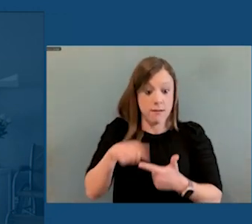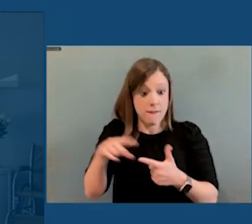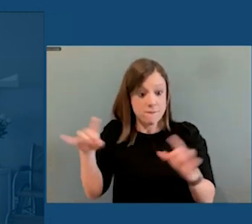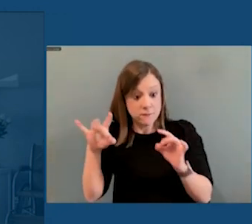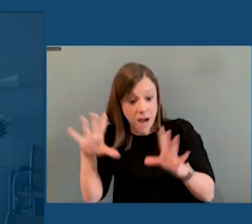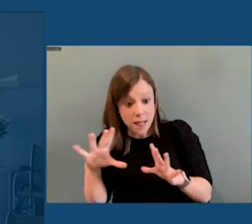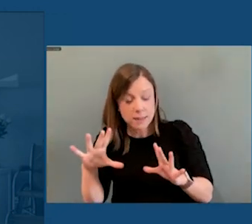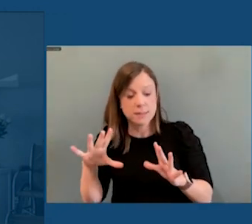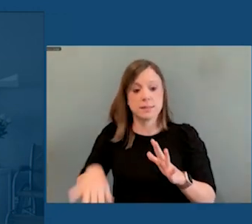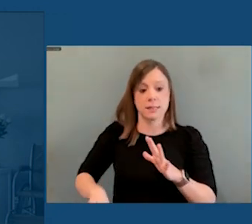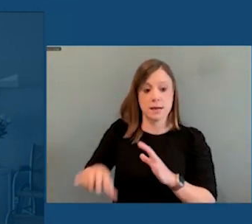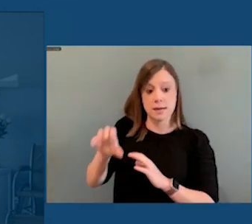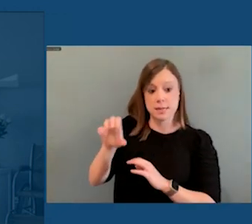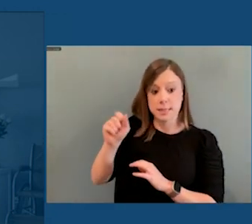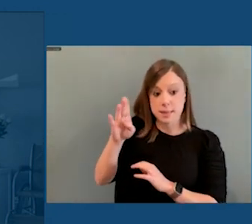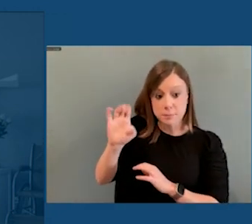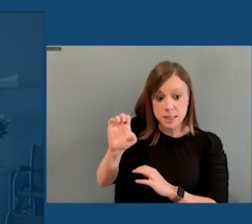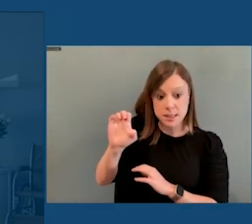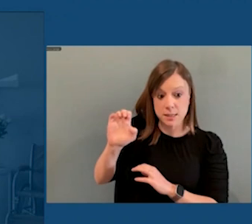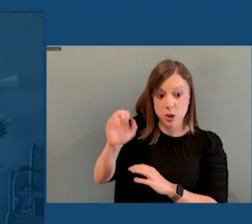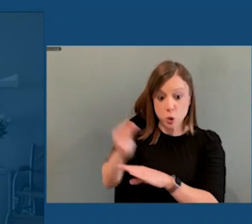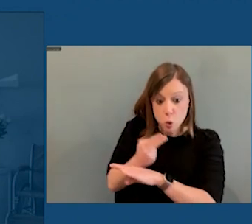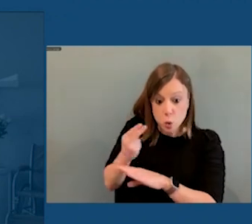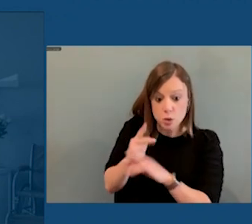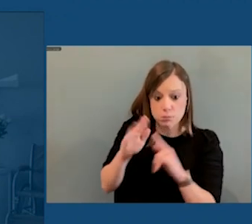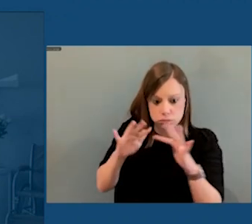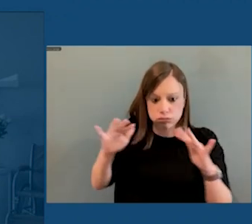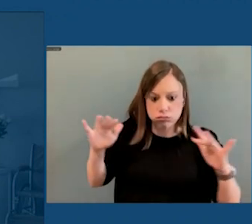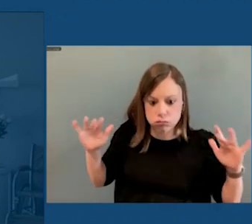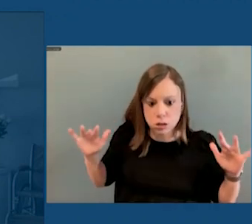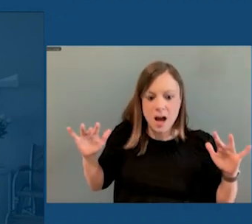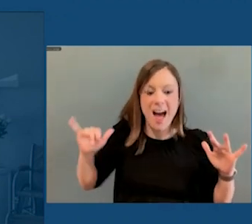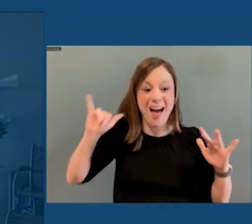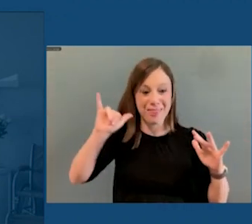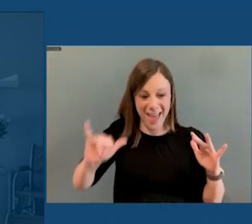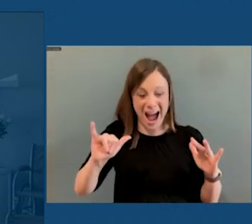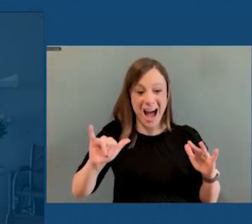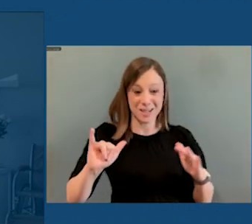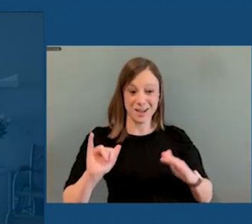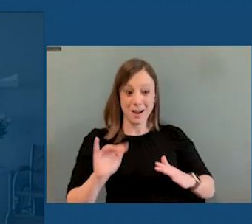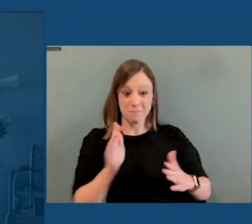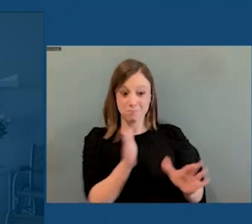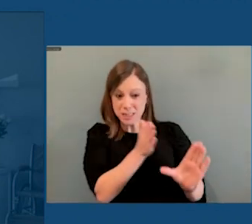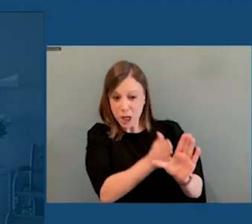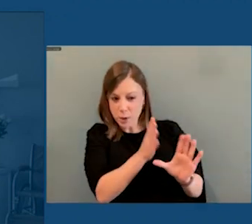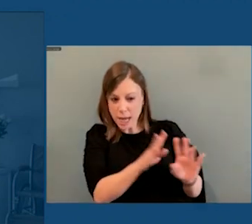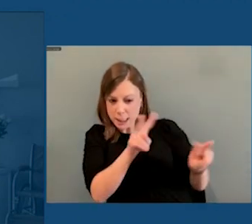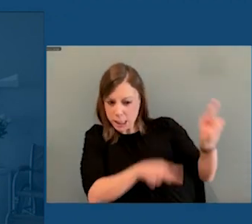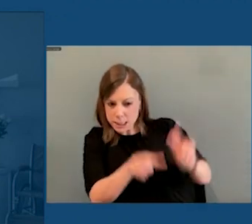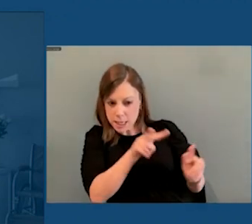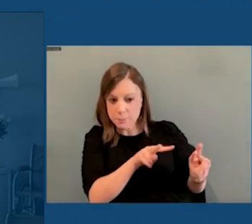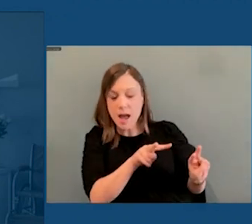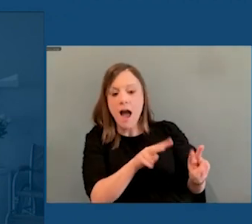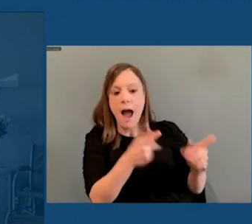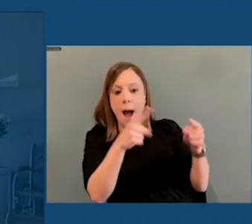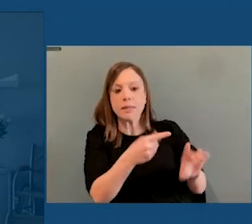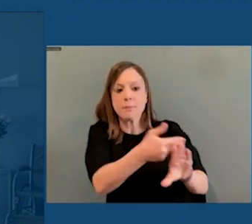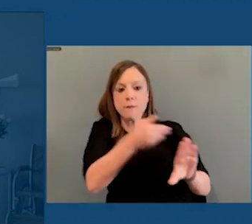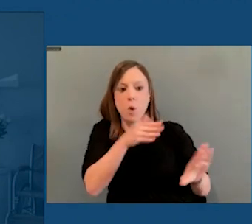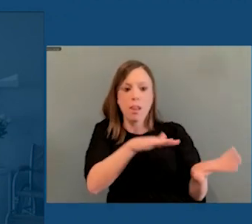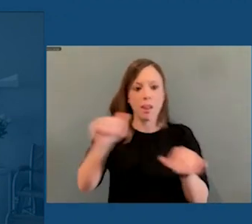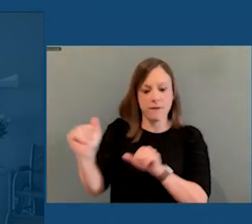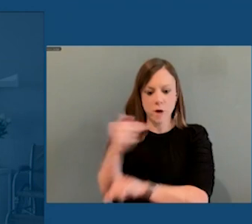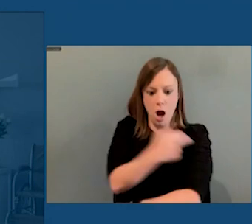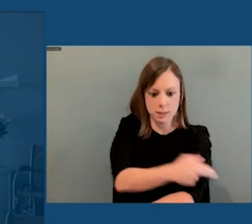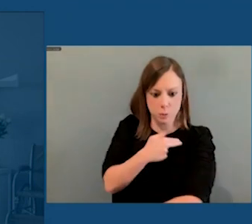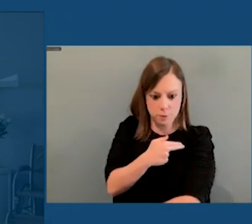serious about these new rules. That's why we're investing $7 million on monitoring and compliance to ensure that the